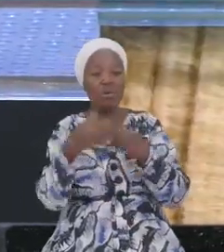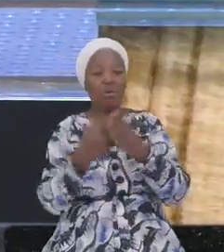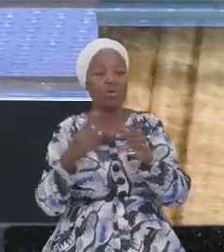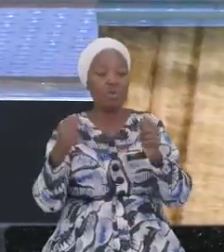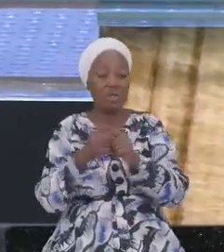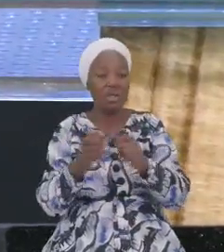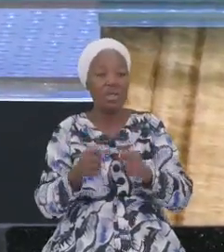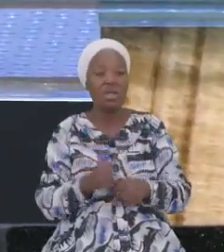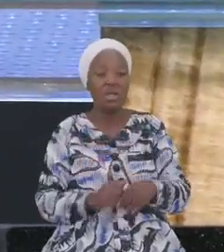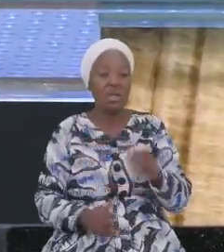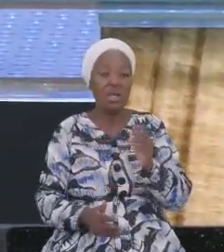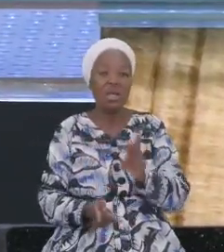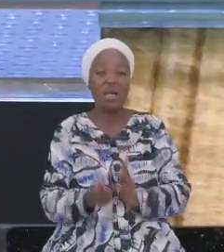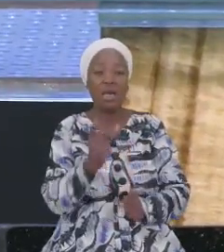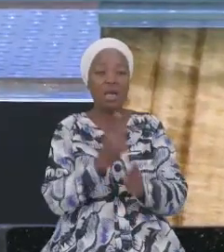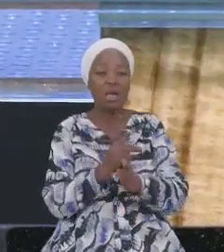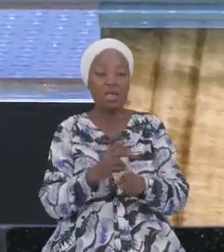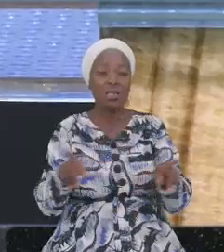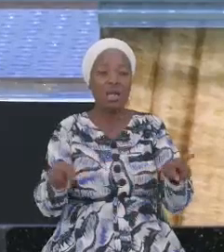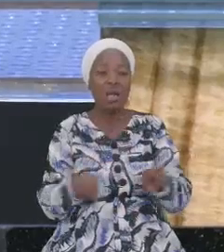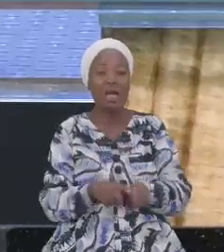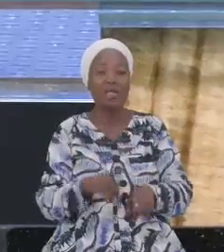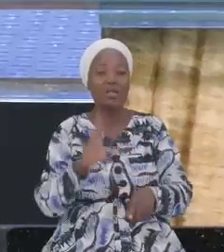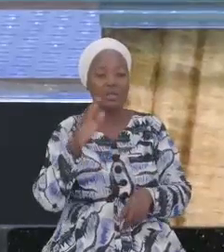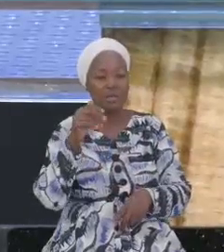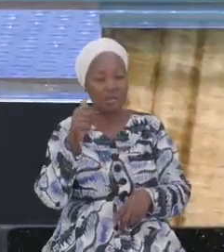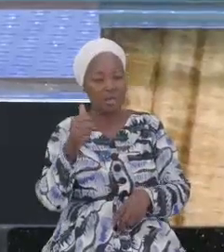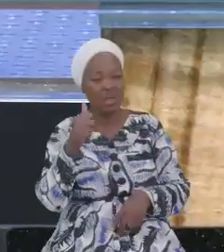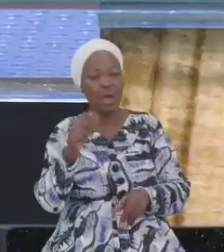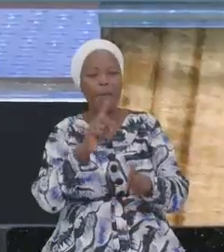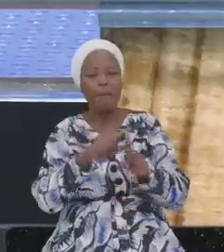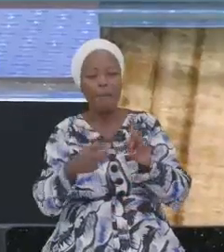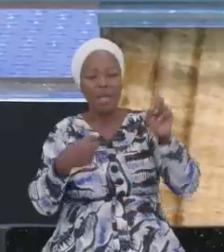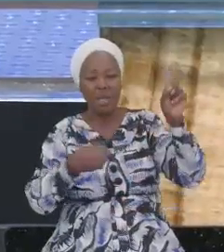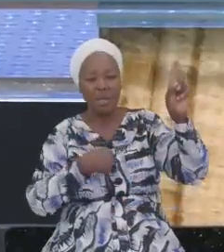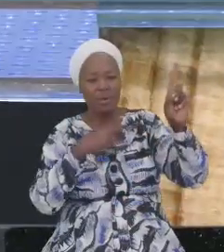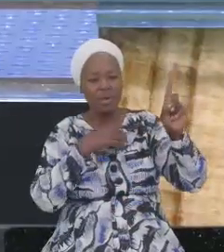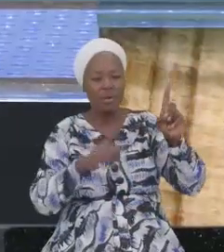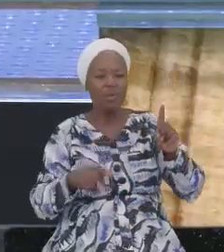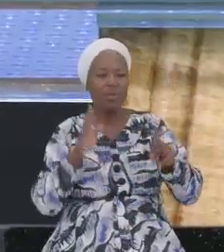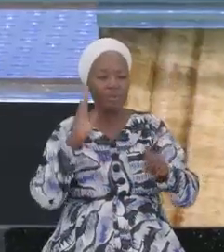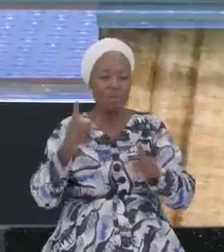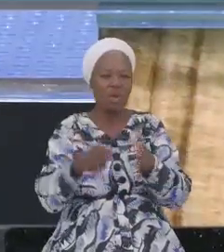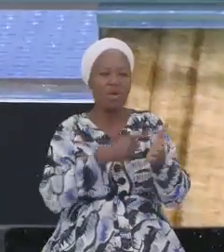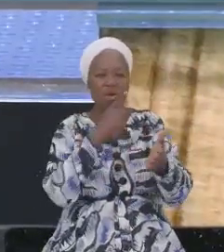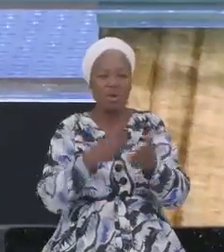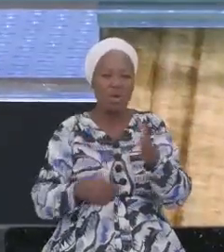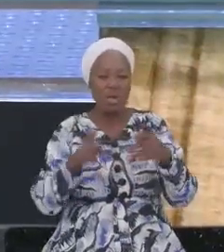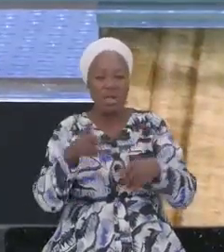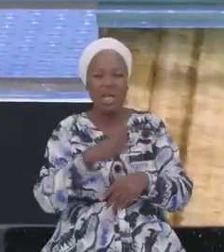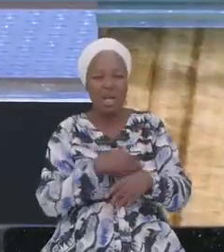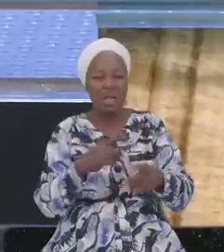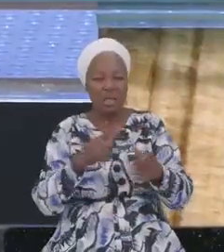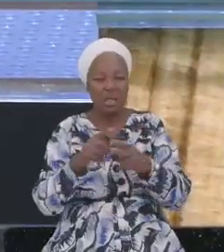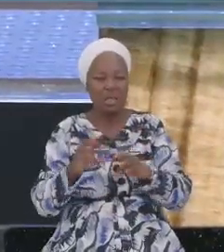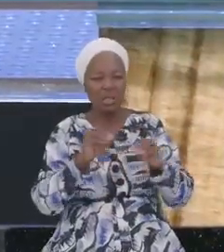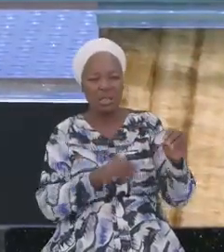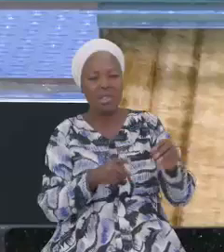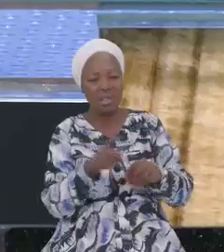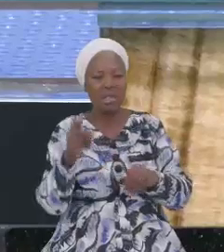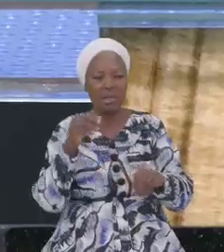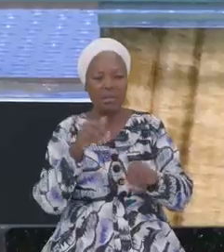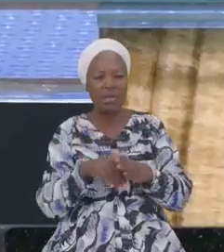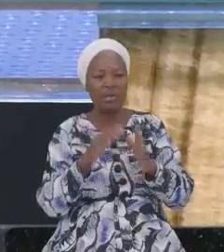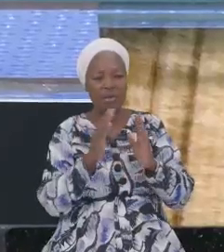such an one as thyself. But I will reprove thee and set them in